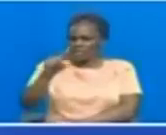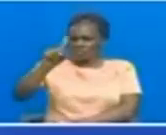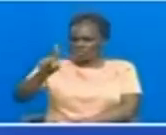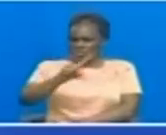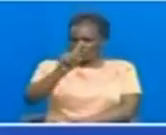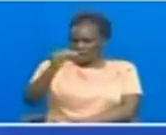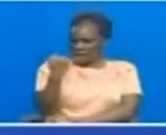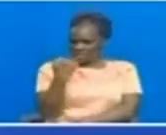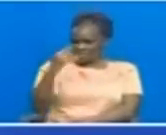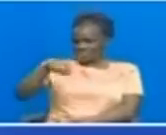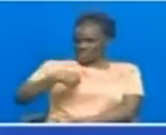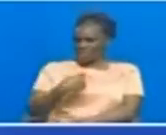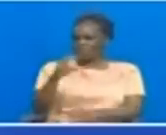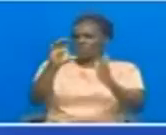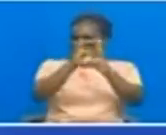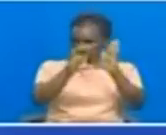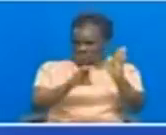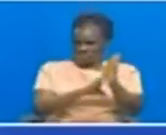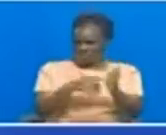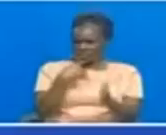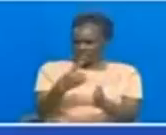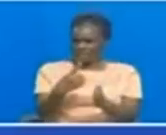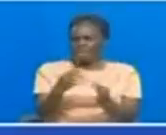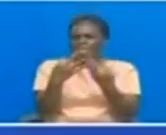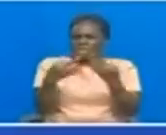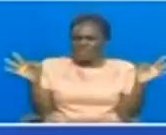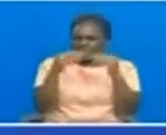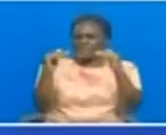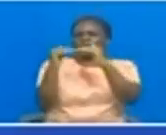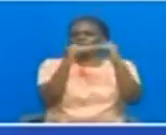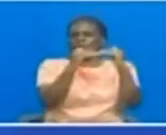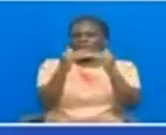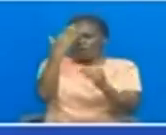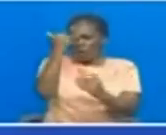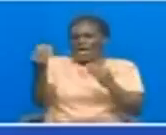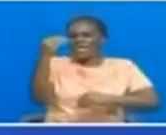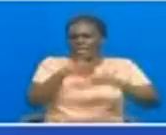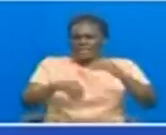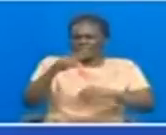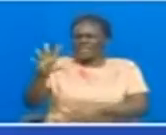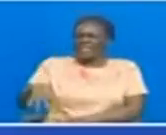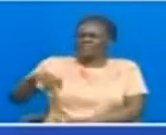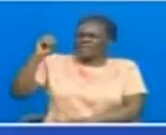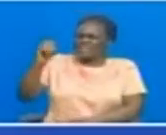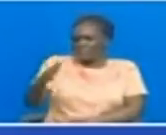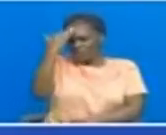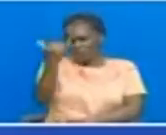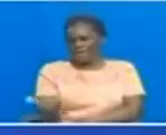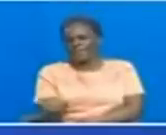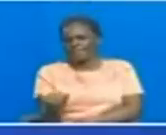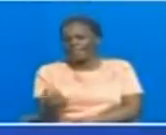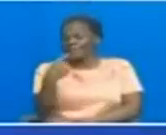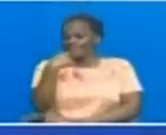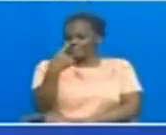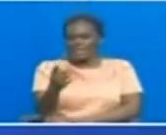yourself a question, if the constitution says the election should be very free and fair, why is the election so expensive and unfair? And you've